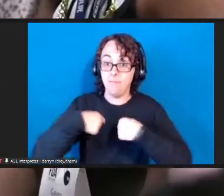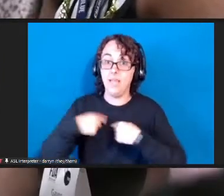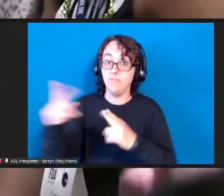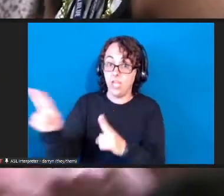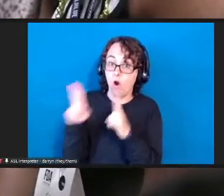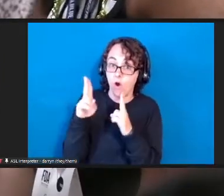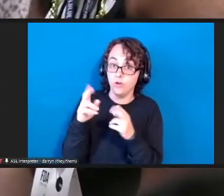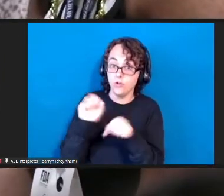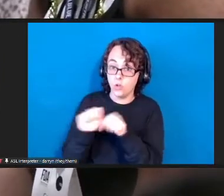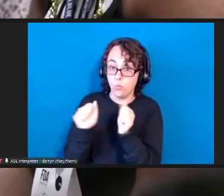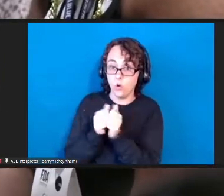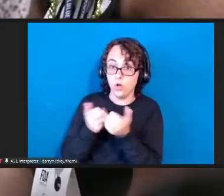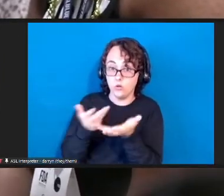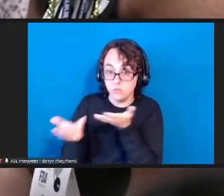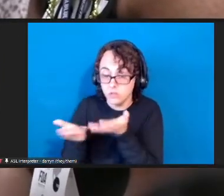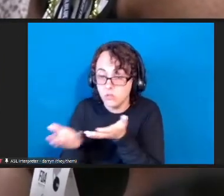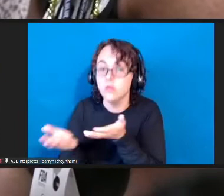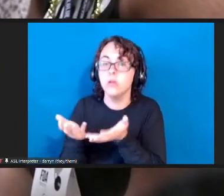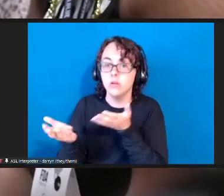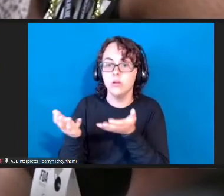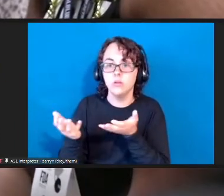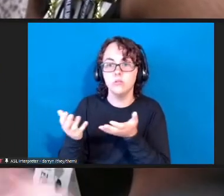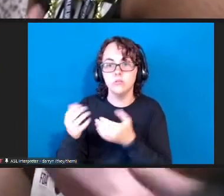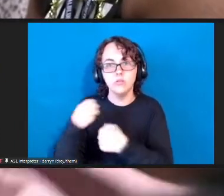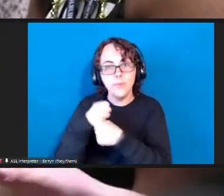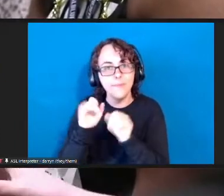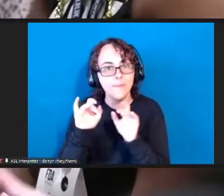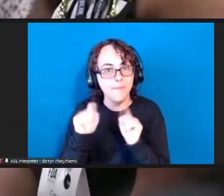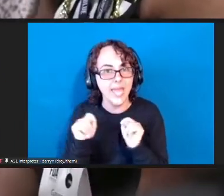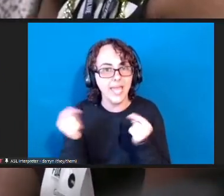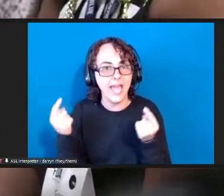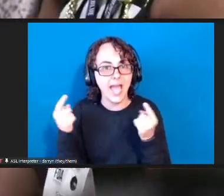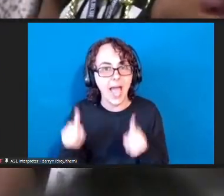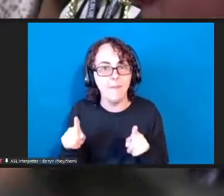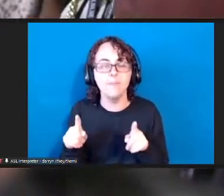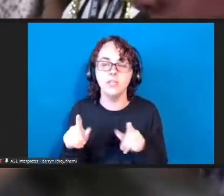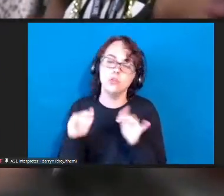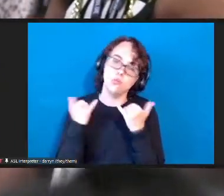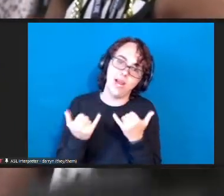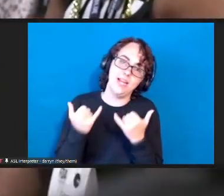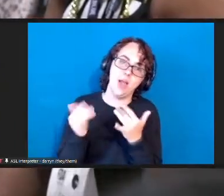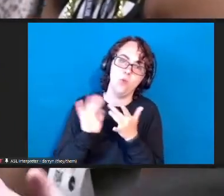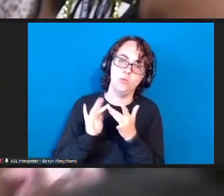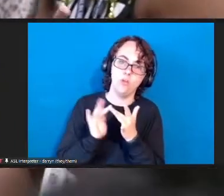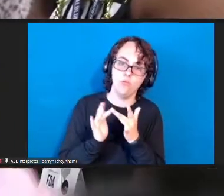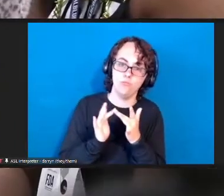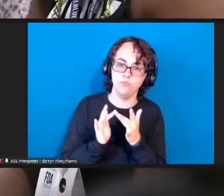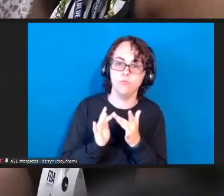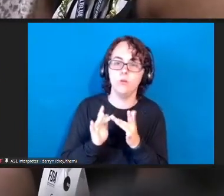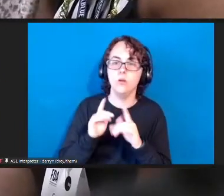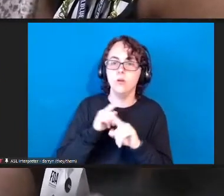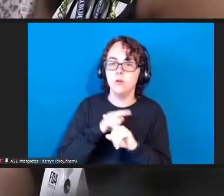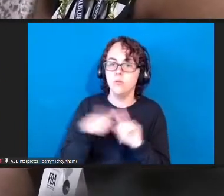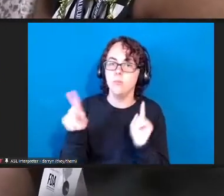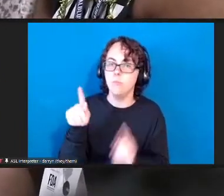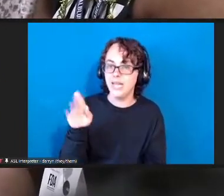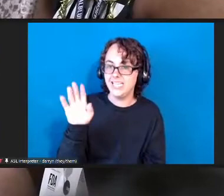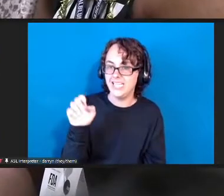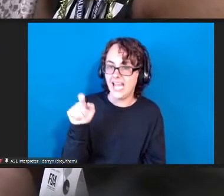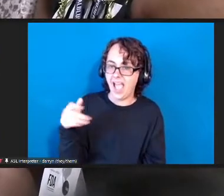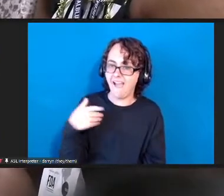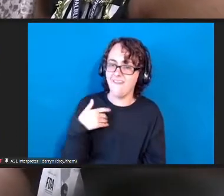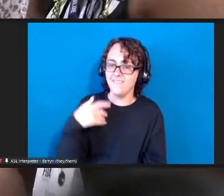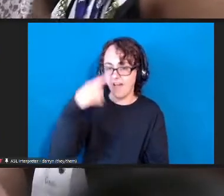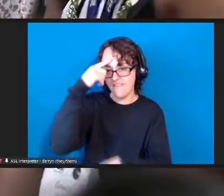her to make that happen, right? And right now that exists virtually, but Dane has this vision that I am so